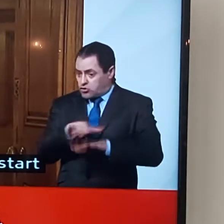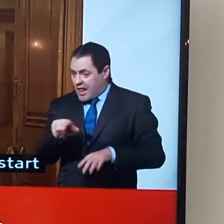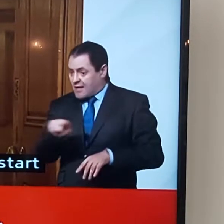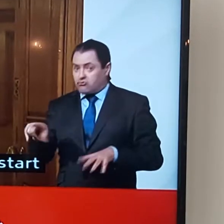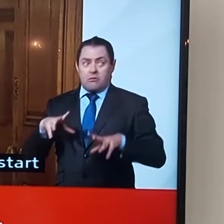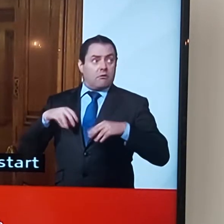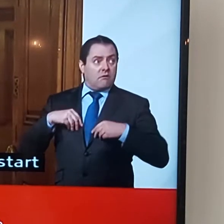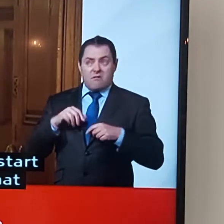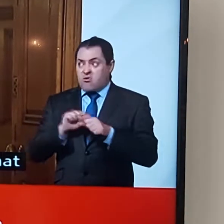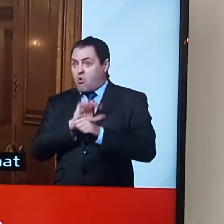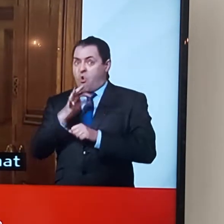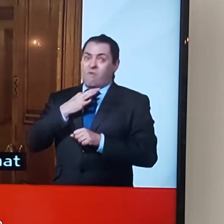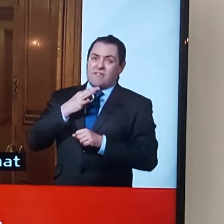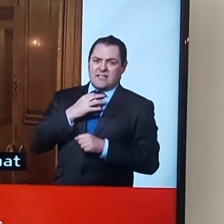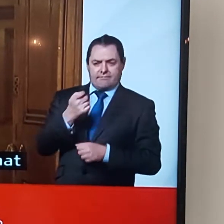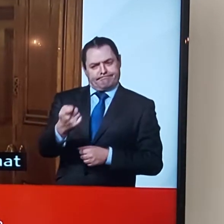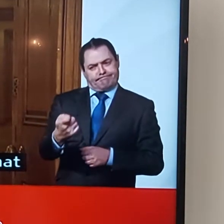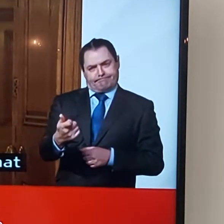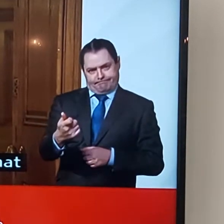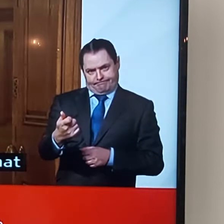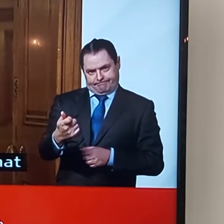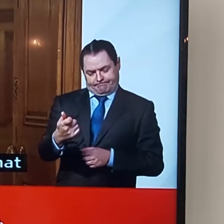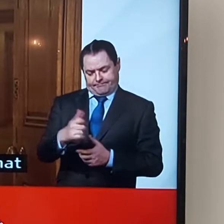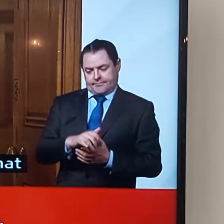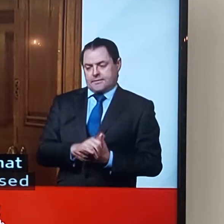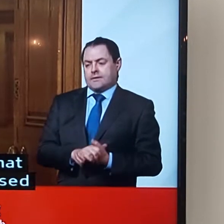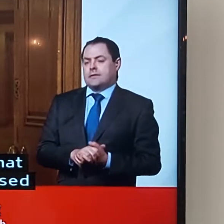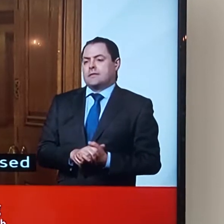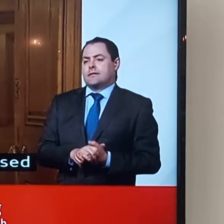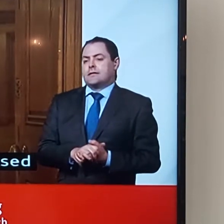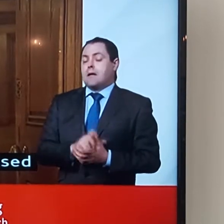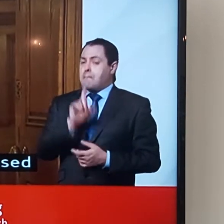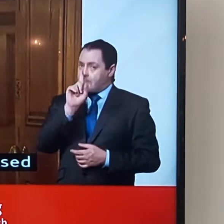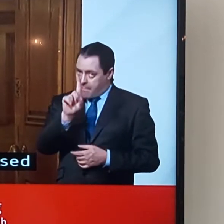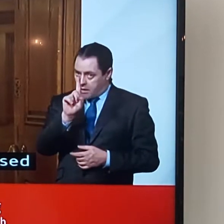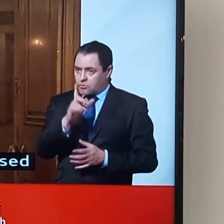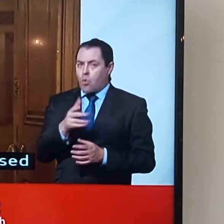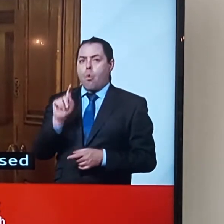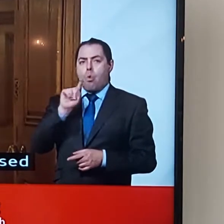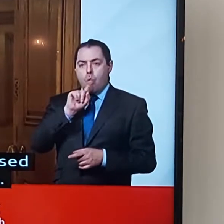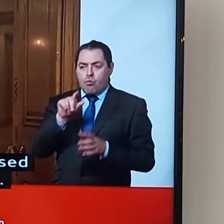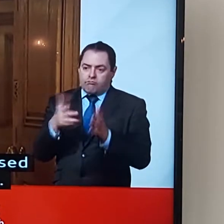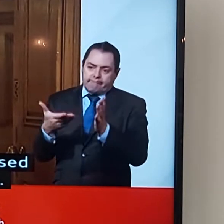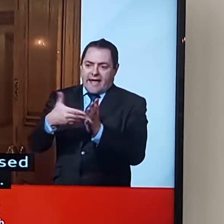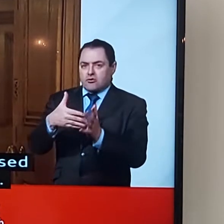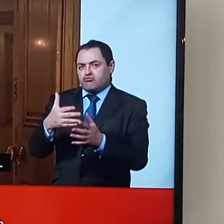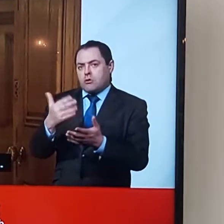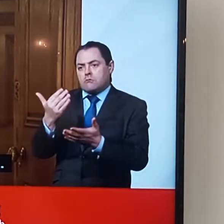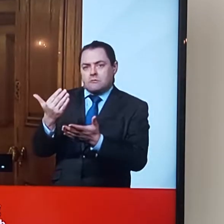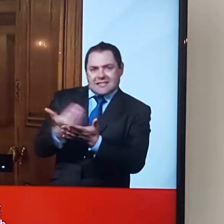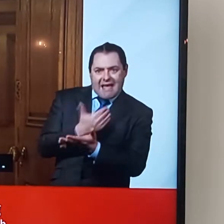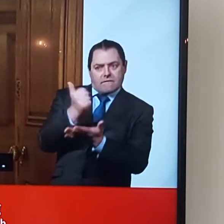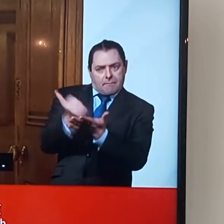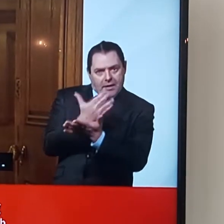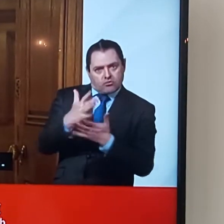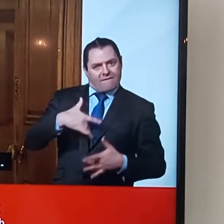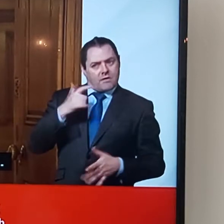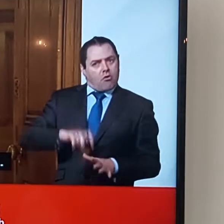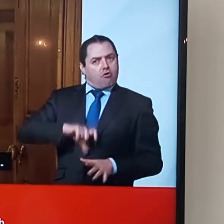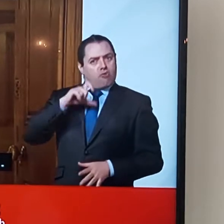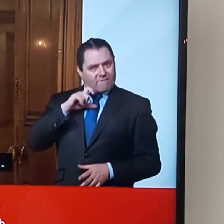small. But to offer even greater reassurance, we're introducing twice-weekly testing of secondary school and college